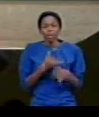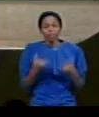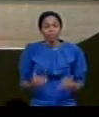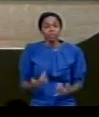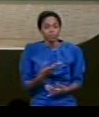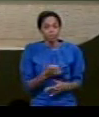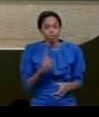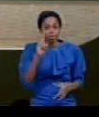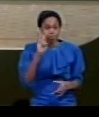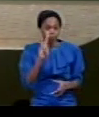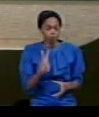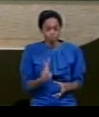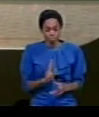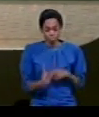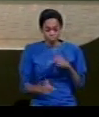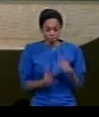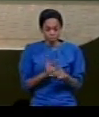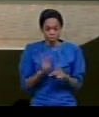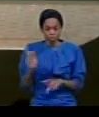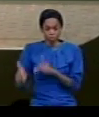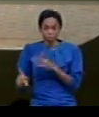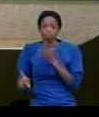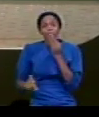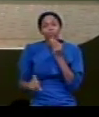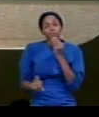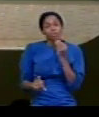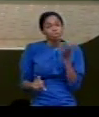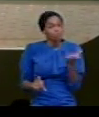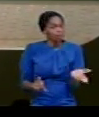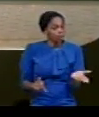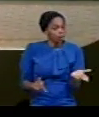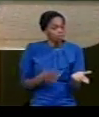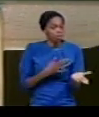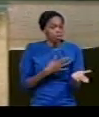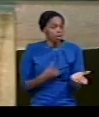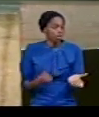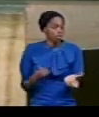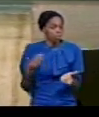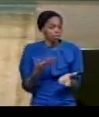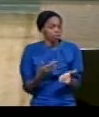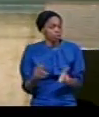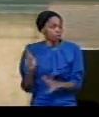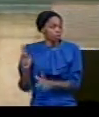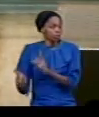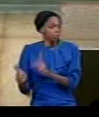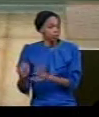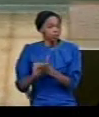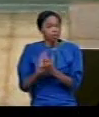of people: the Jews who are there, and there were those who are